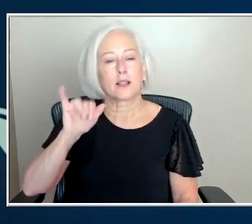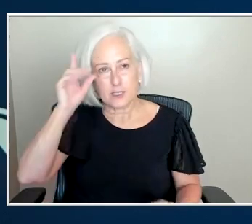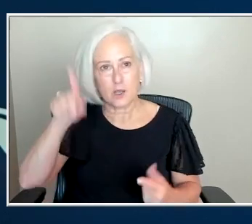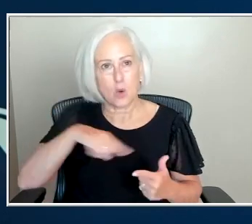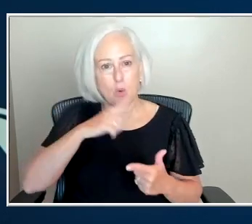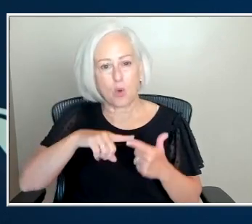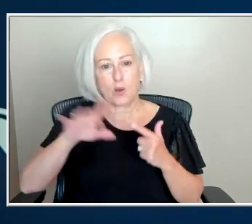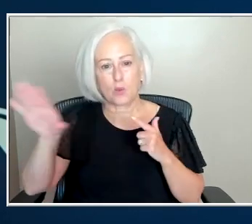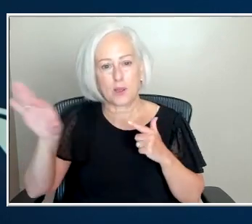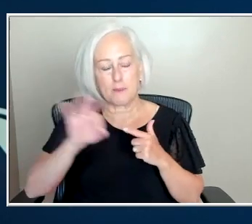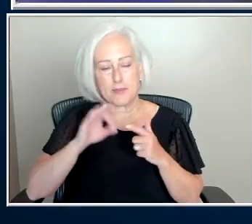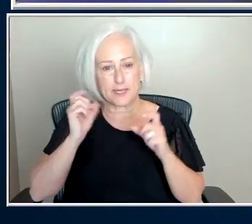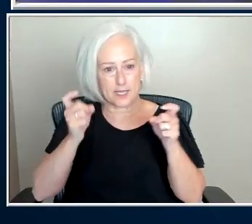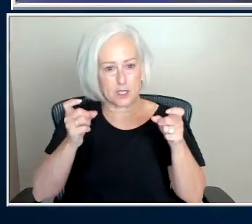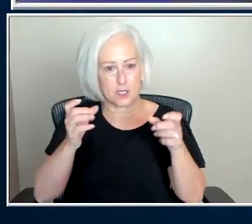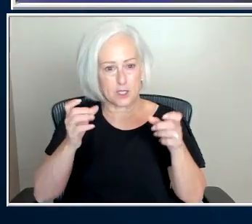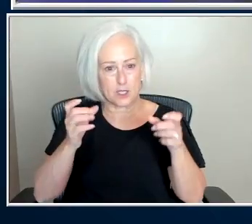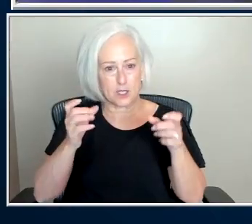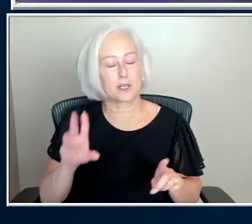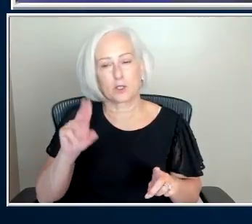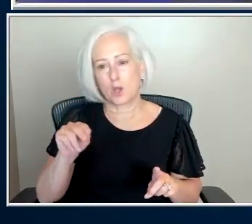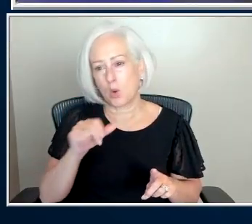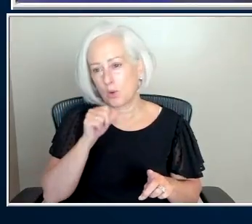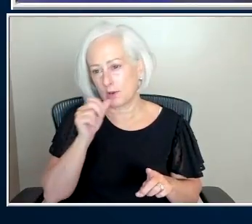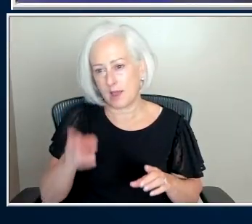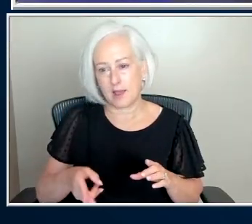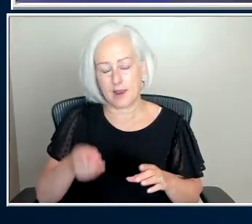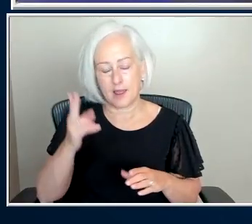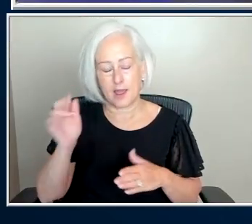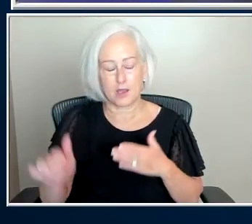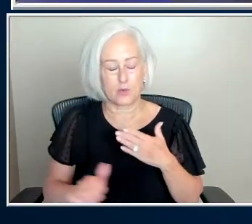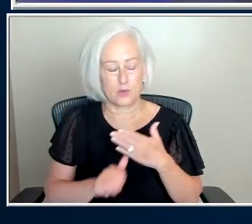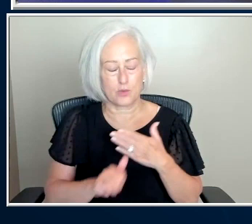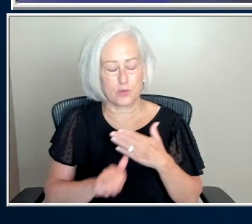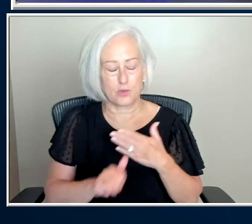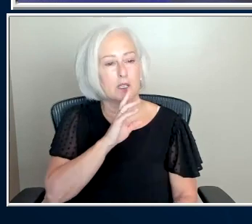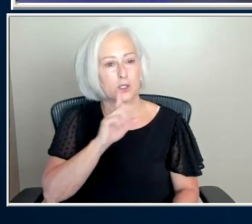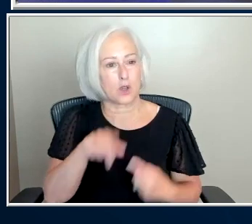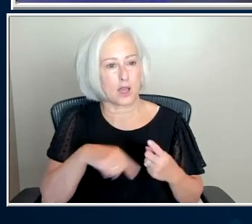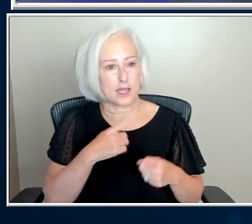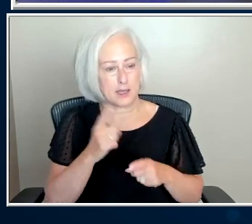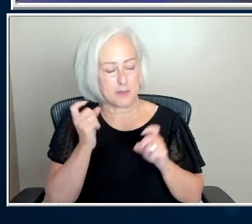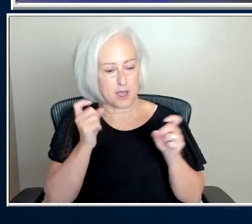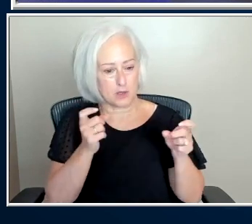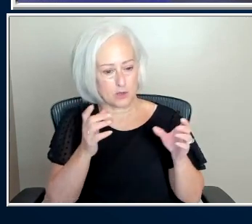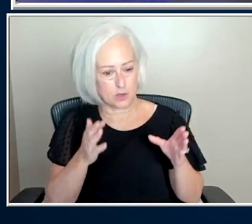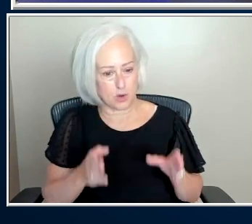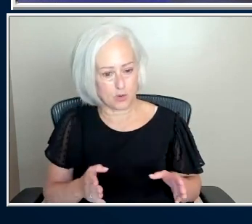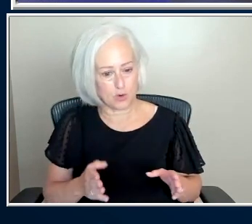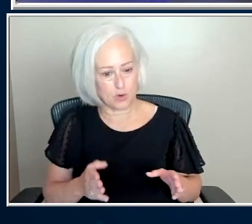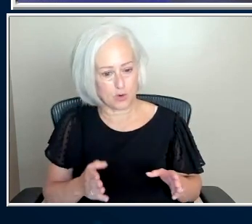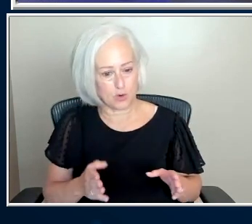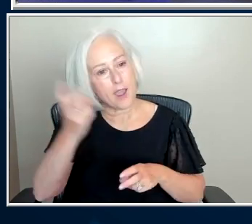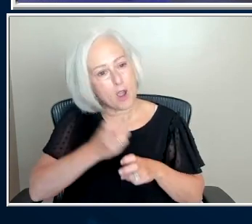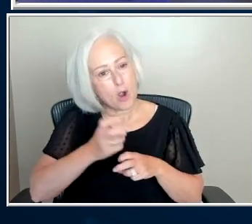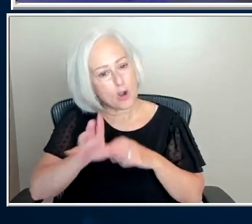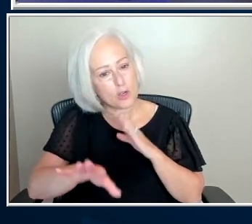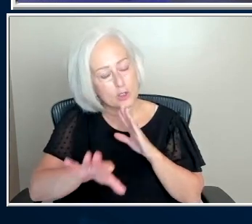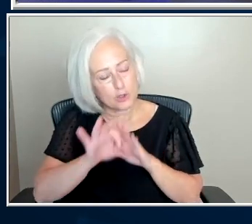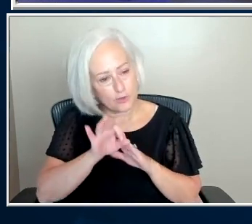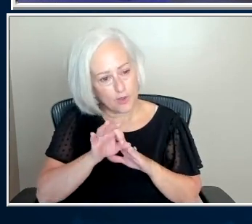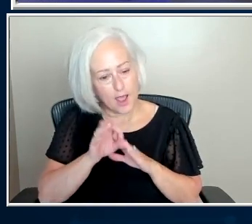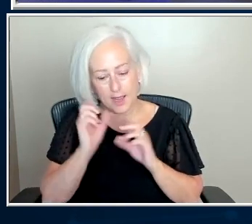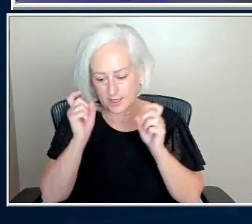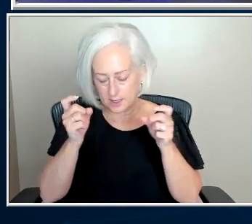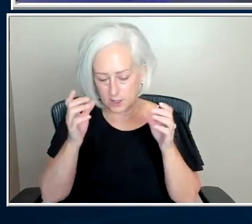not think that he would be at higher risk than the general. And speaking of donors, why is it so hard to find a donor worldwide? You have this big, you're